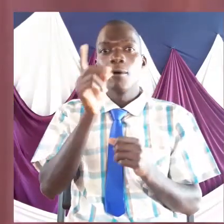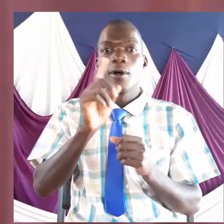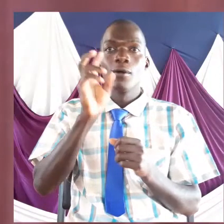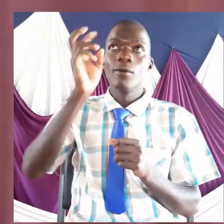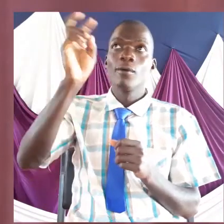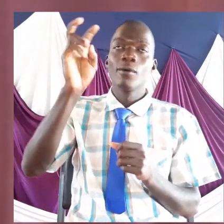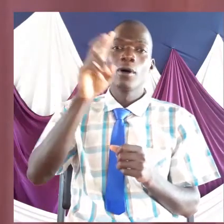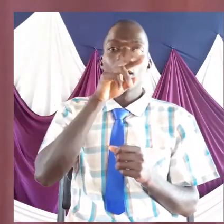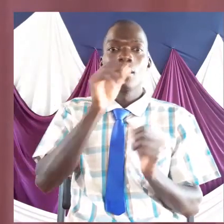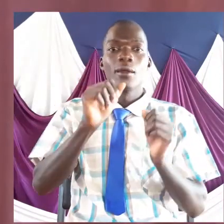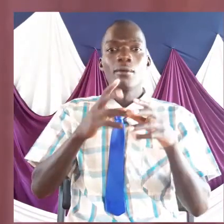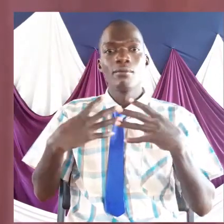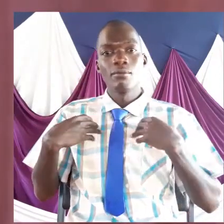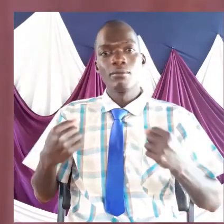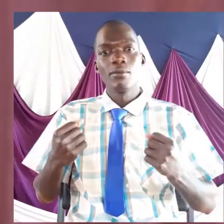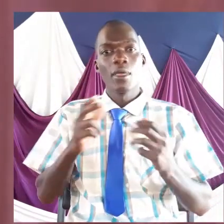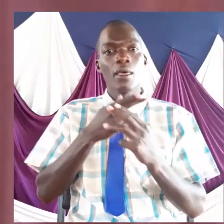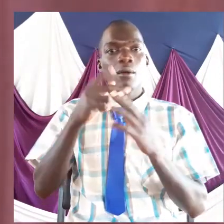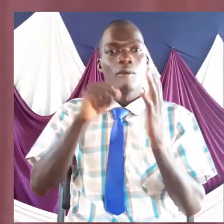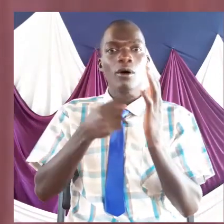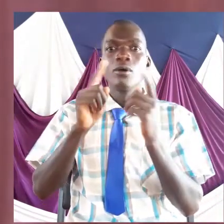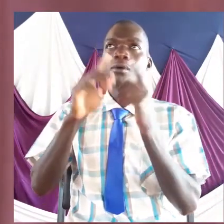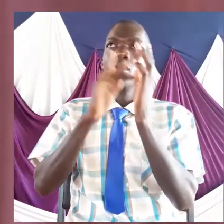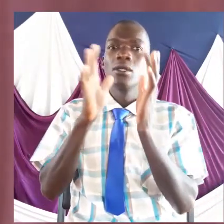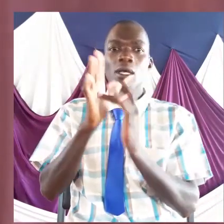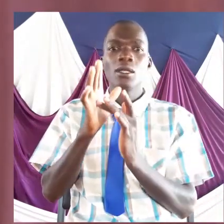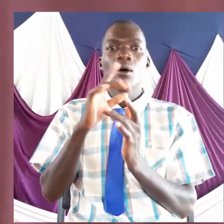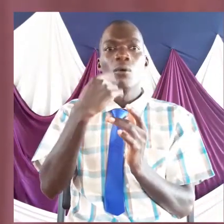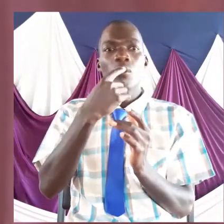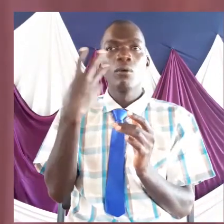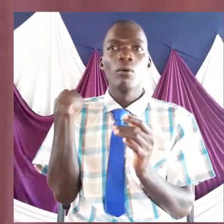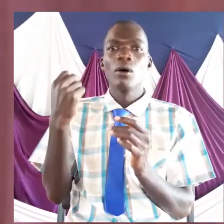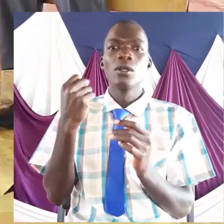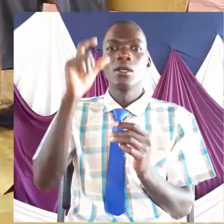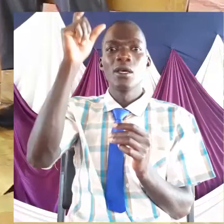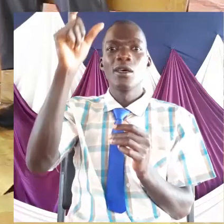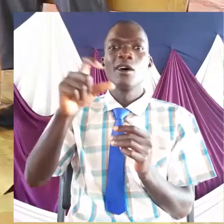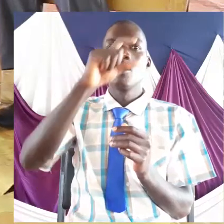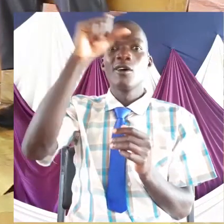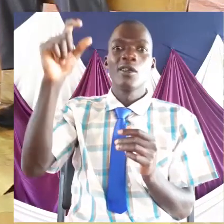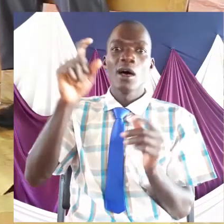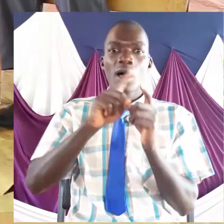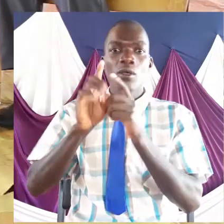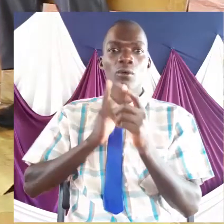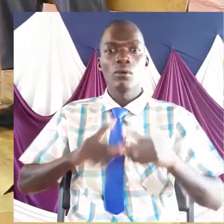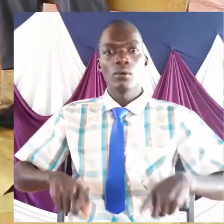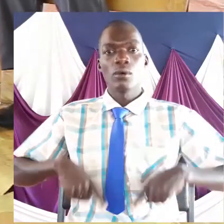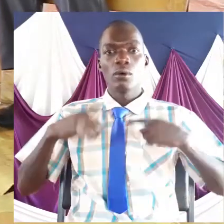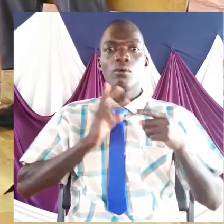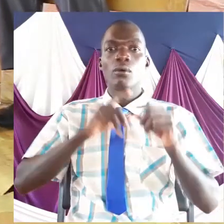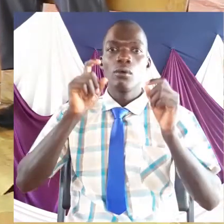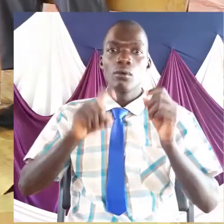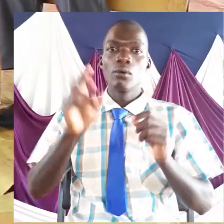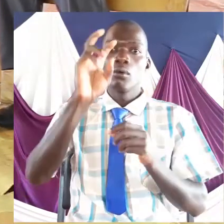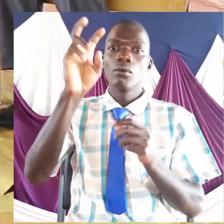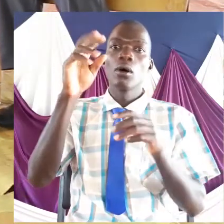it, they were healed. Mm-hmm. And so it was pointing to Jesus being lifted on the cross. Yes. So even as we live today, we are supposed to look